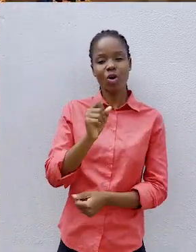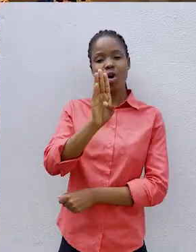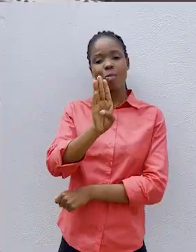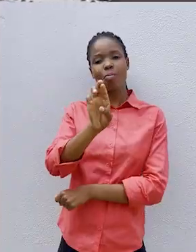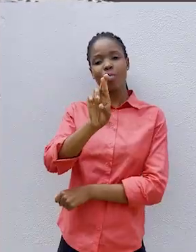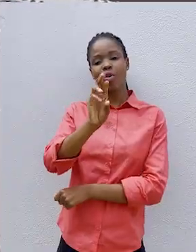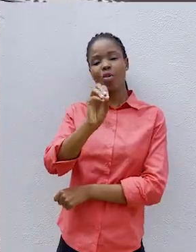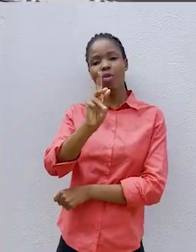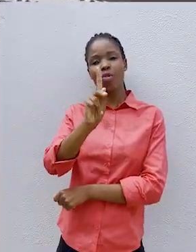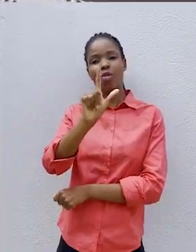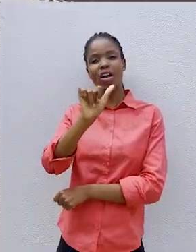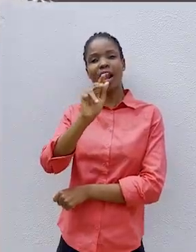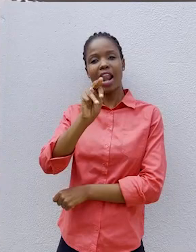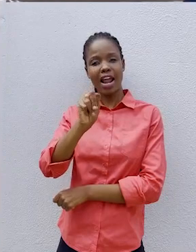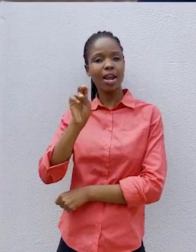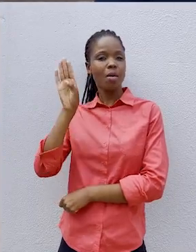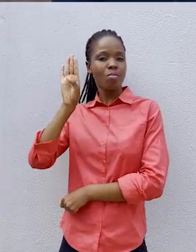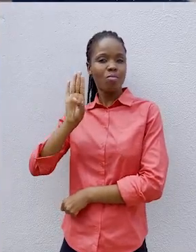Hello, Brooklyn.